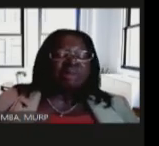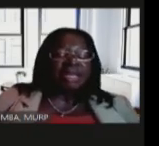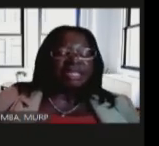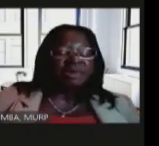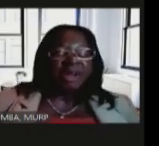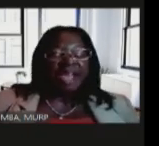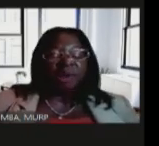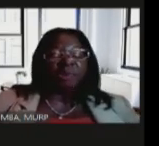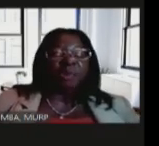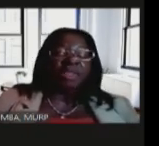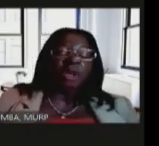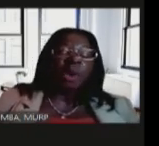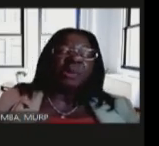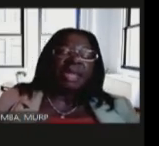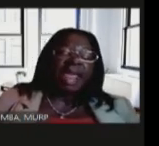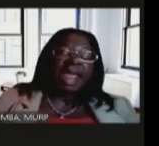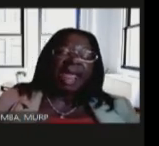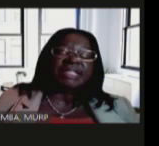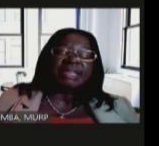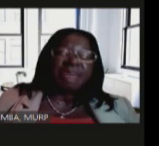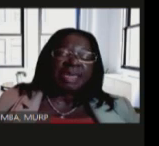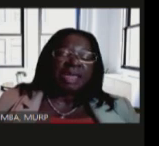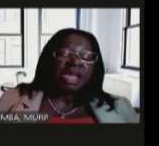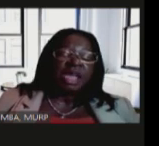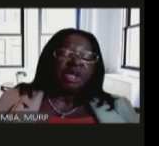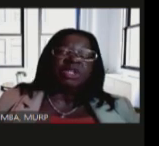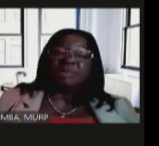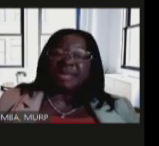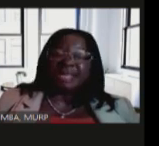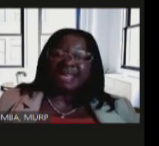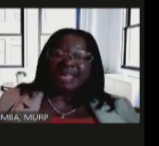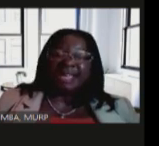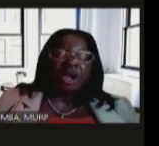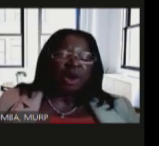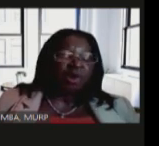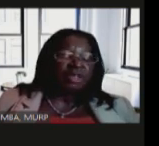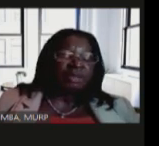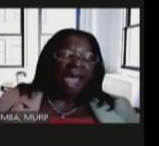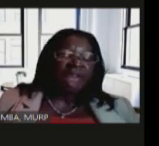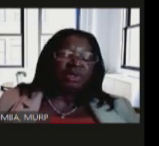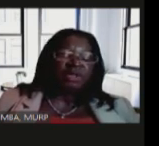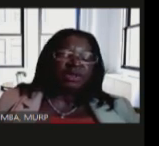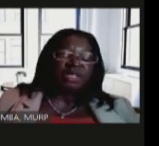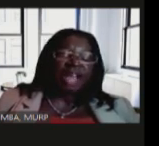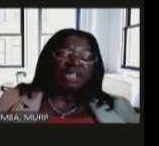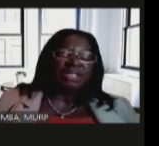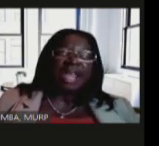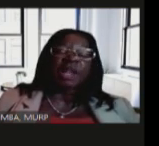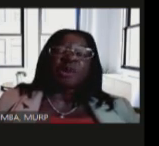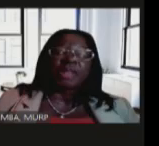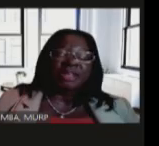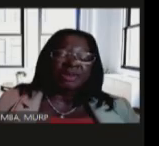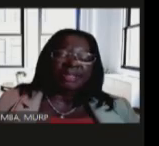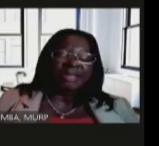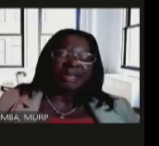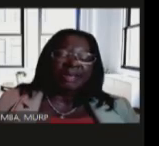Additionally, meetings were held with the local NAACP, GPD, Christian Pastors Associations, and